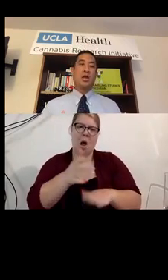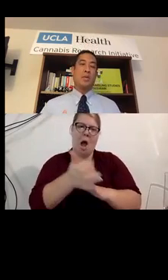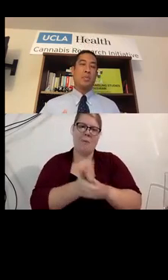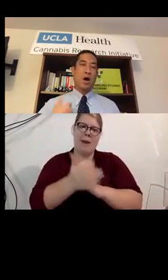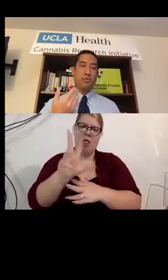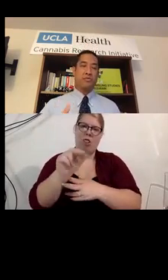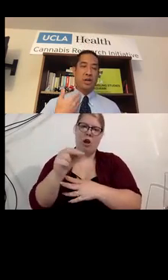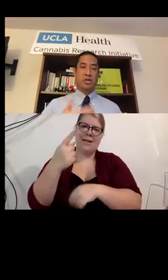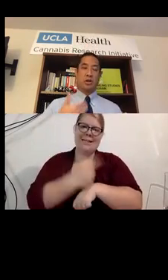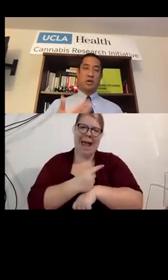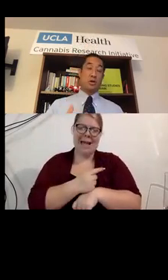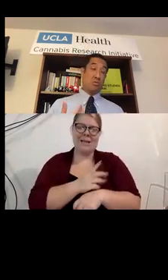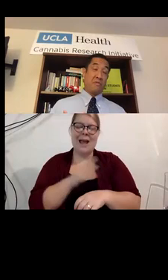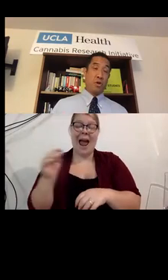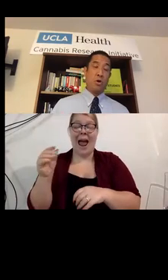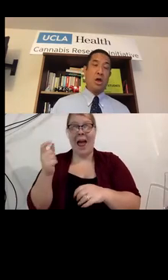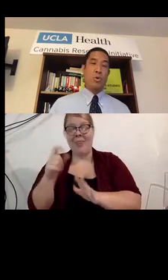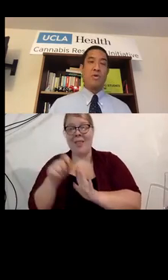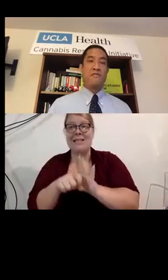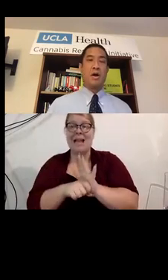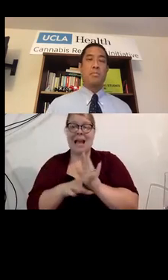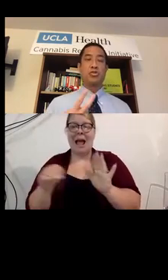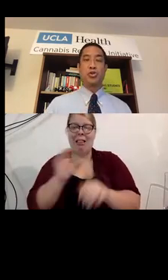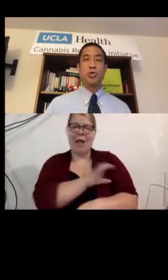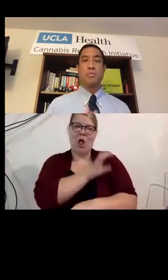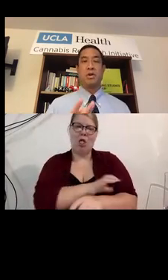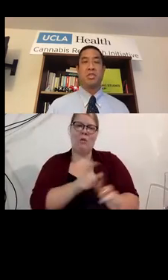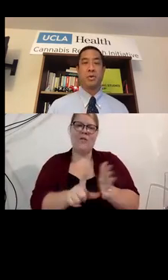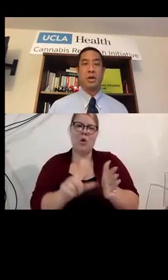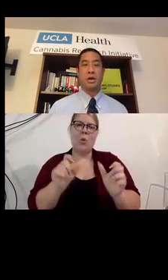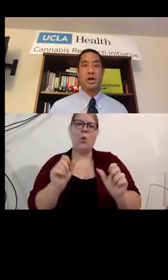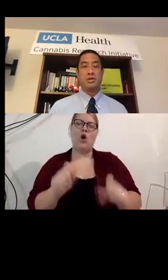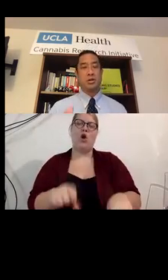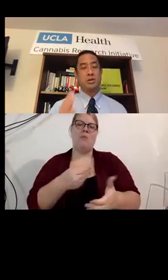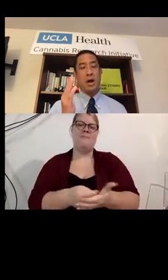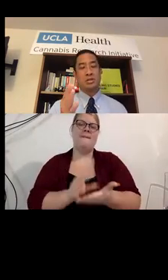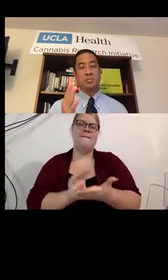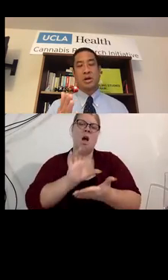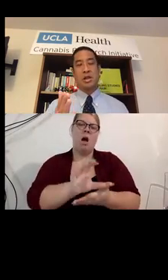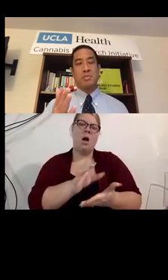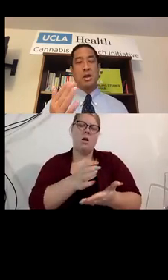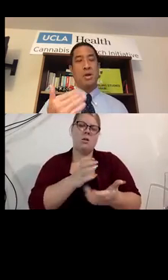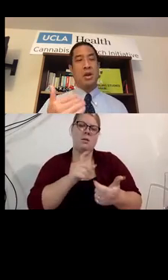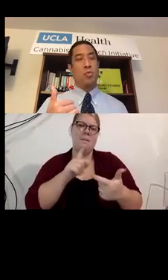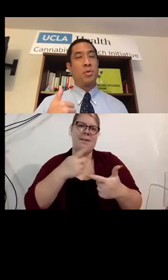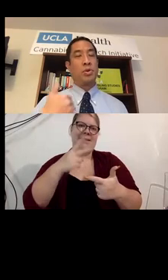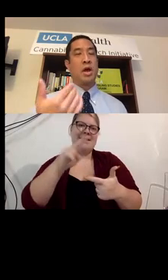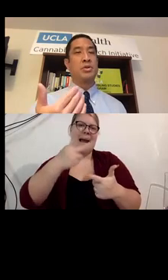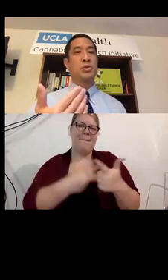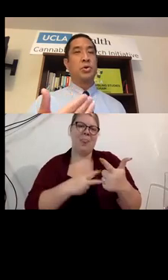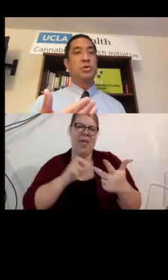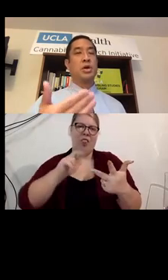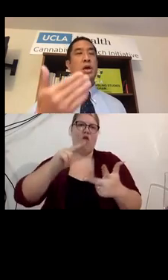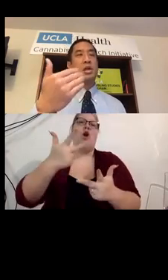state, upon reflection and clinical review, we will fund month 2 and month 3. So there's a possibility that many men and women with